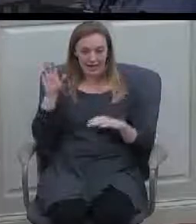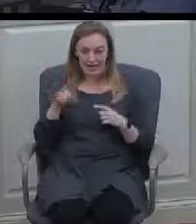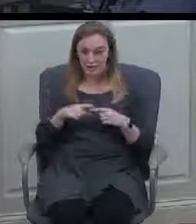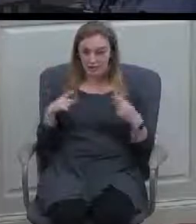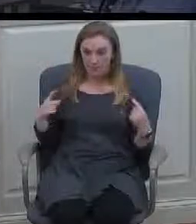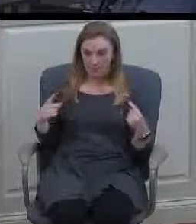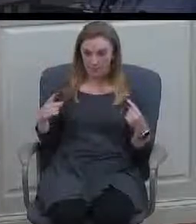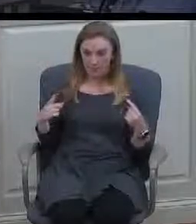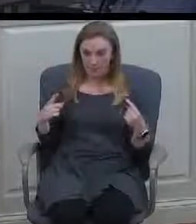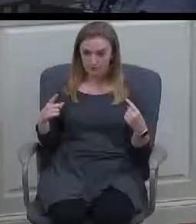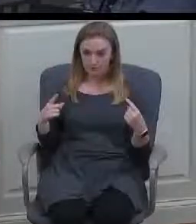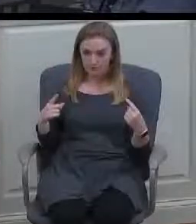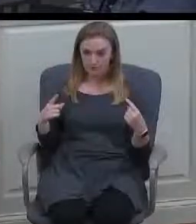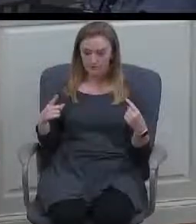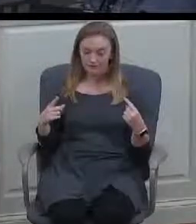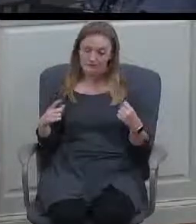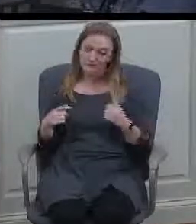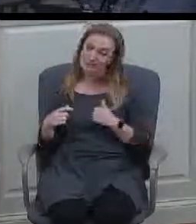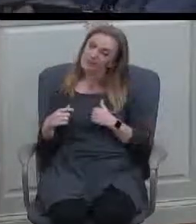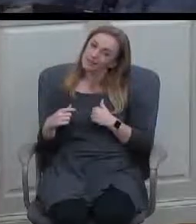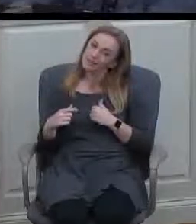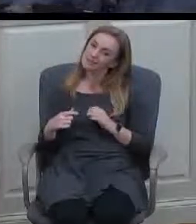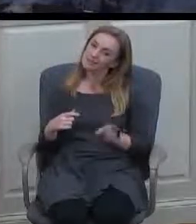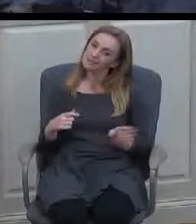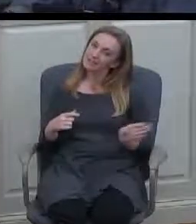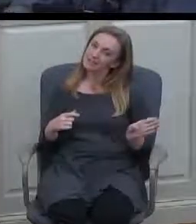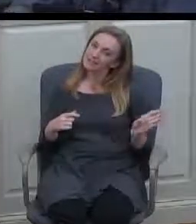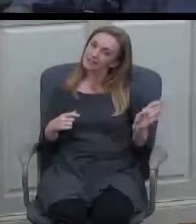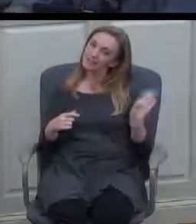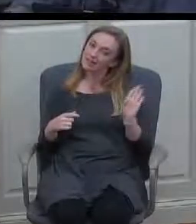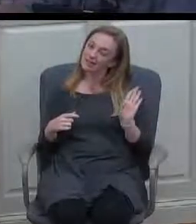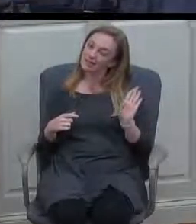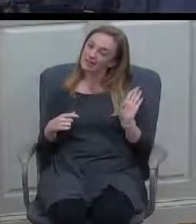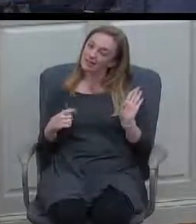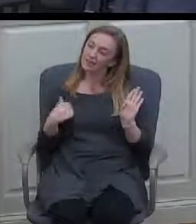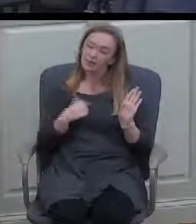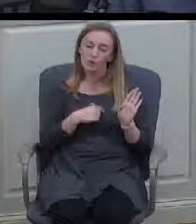like sign. You knew you wasn't going to vote, didn't you? We are